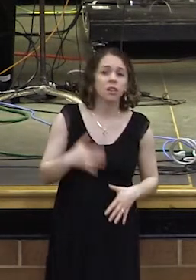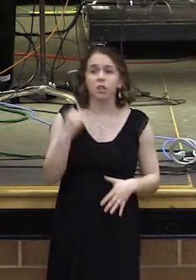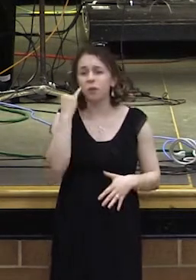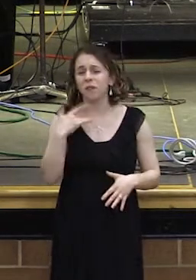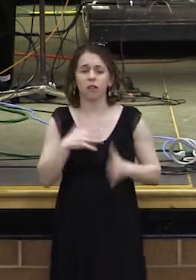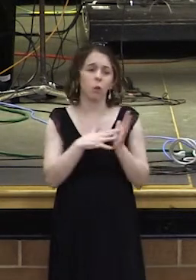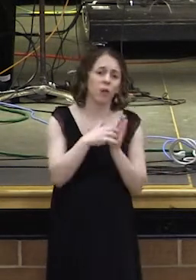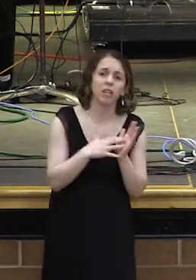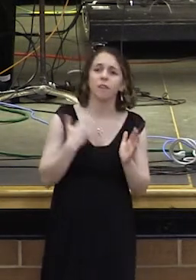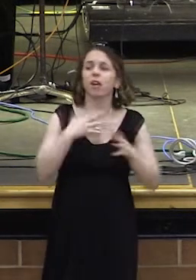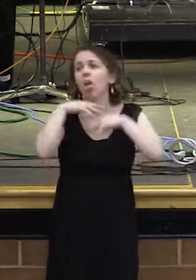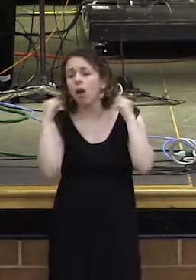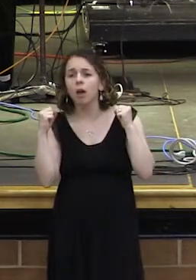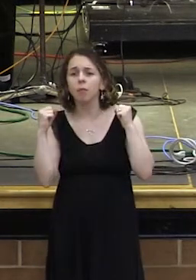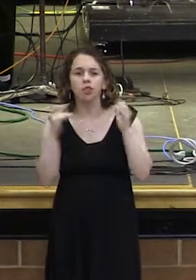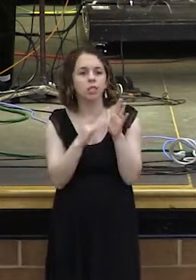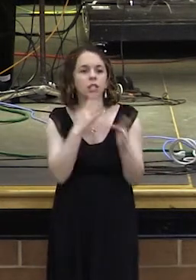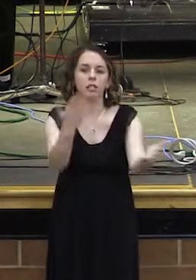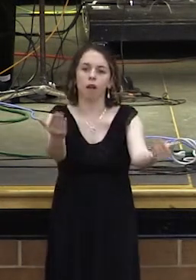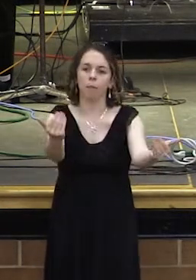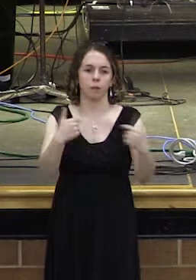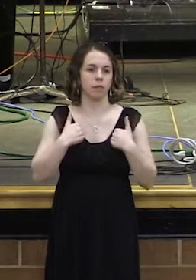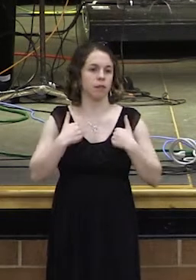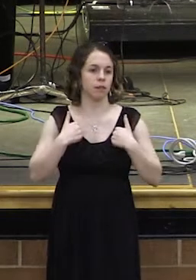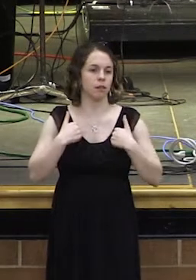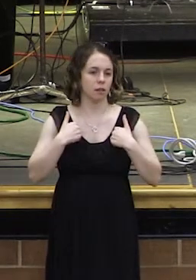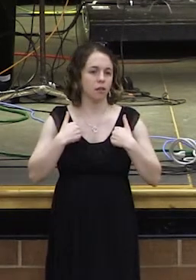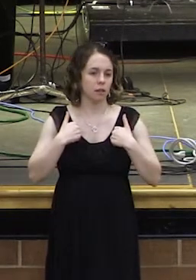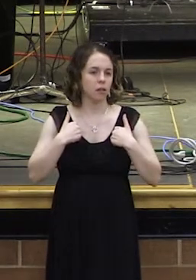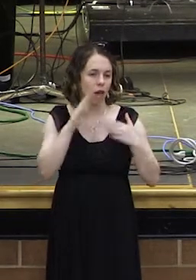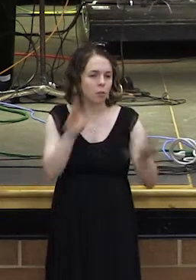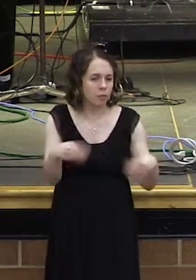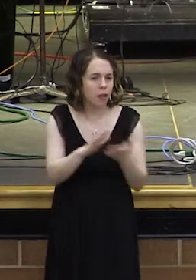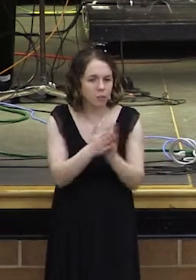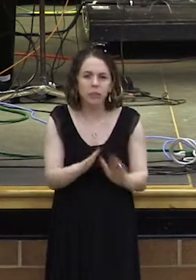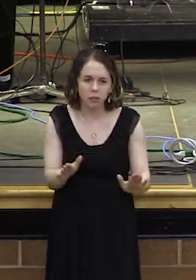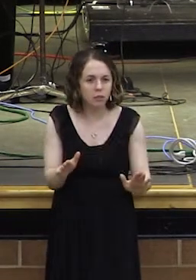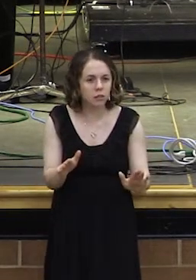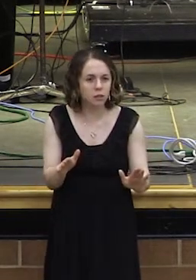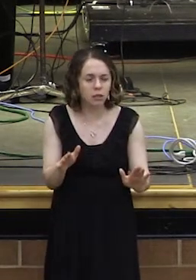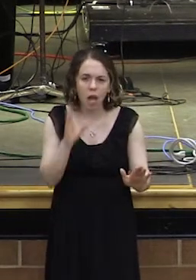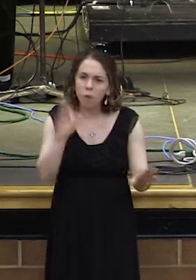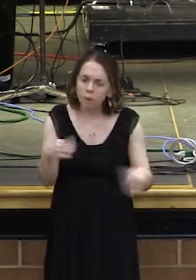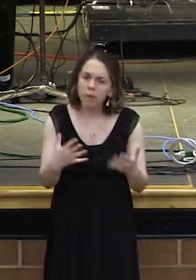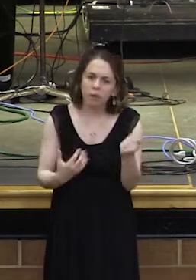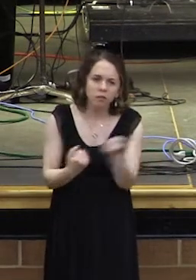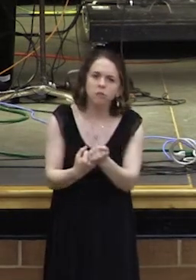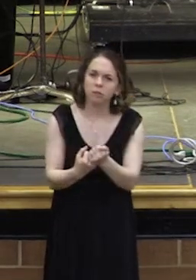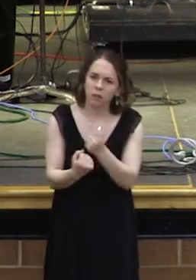rest take my yoke upon you my burden is easy my yoke is life somebody say